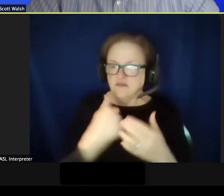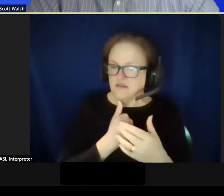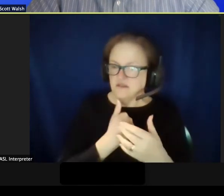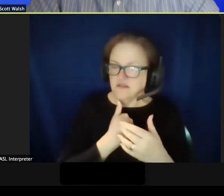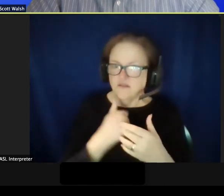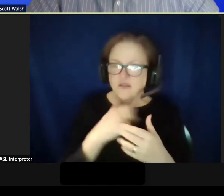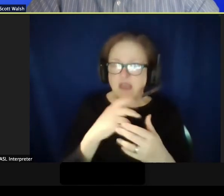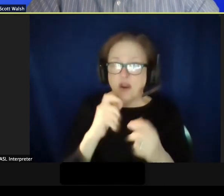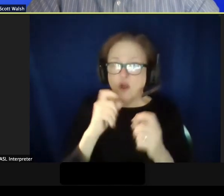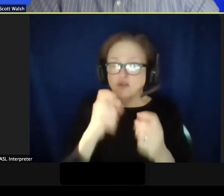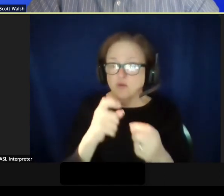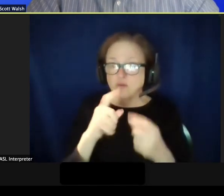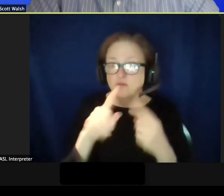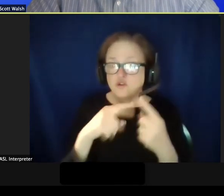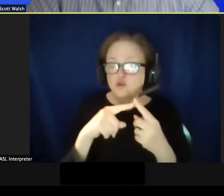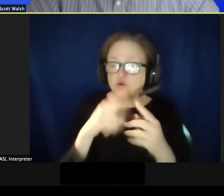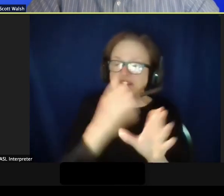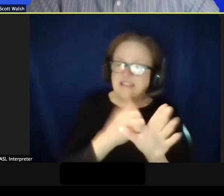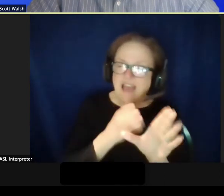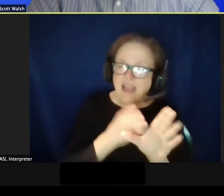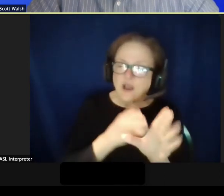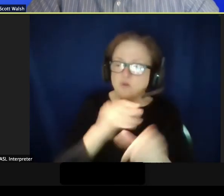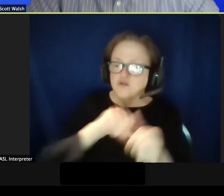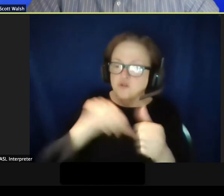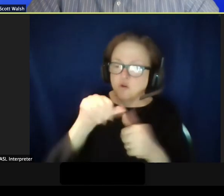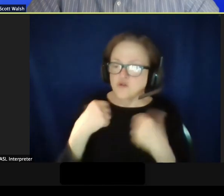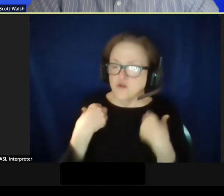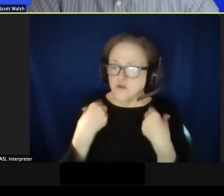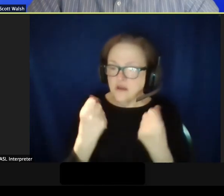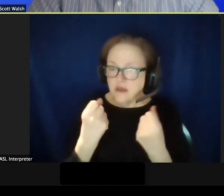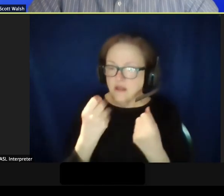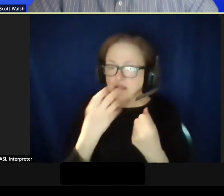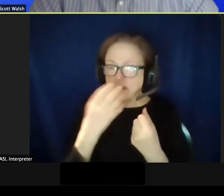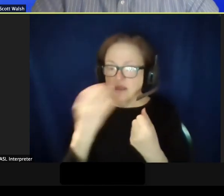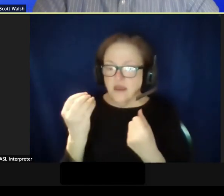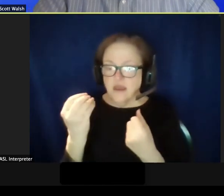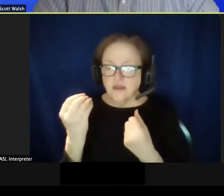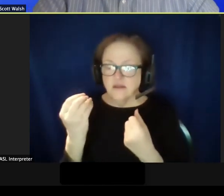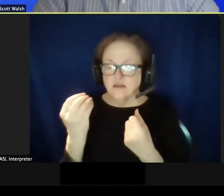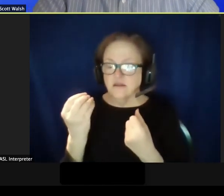significantly to psychosocial well-being and persistence towards degree communication.